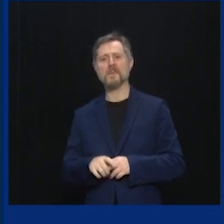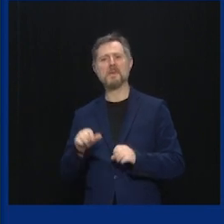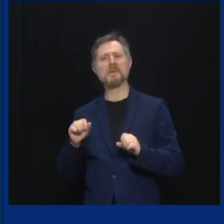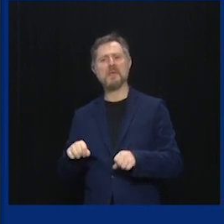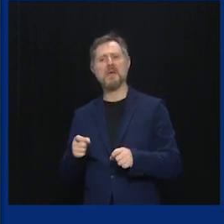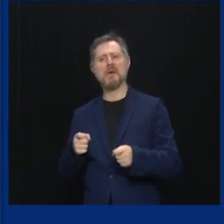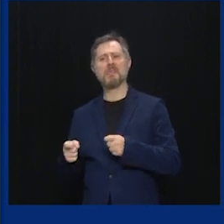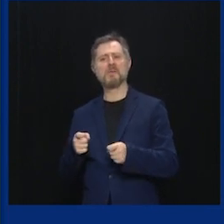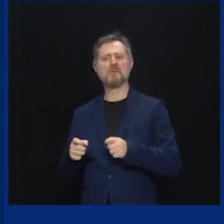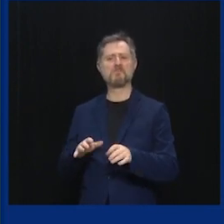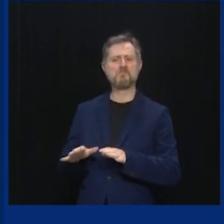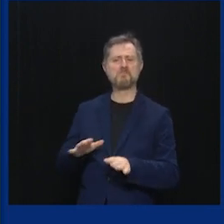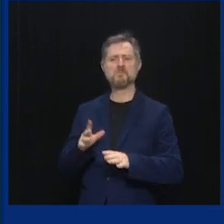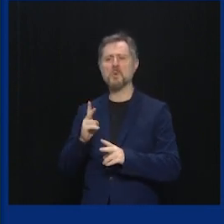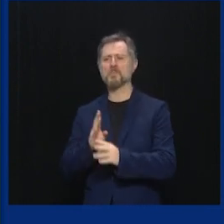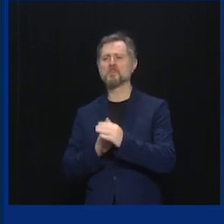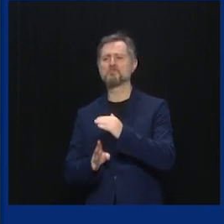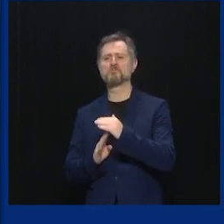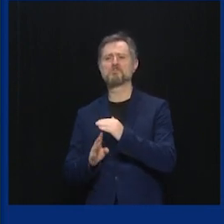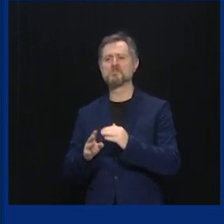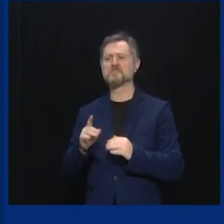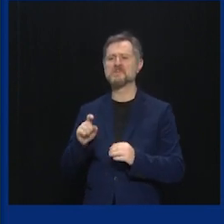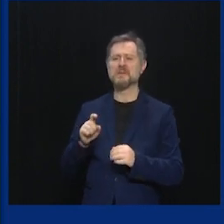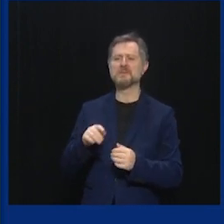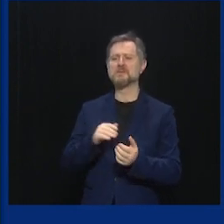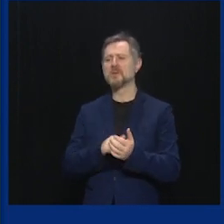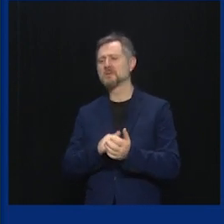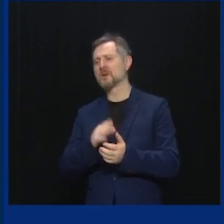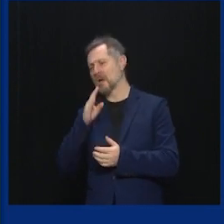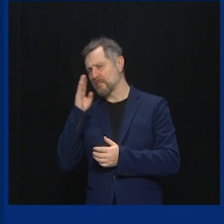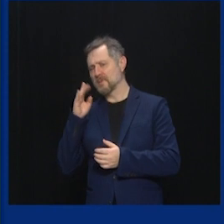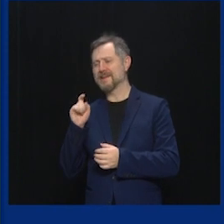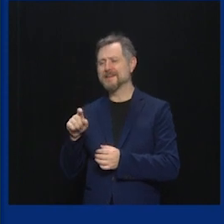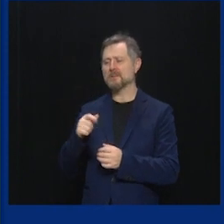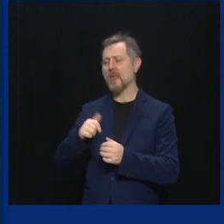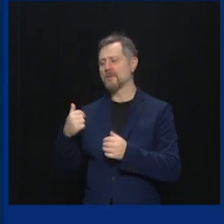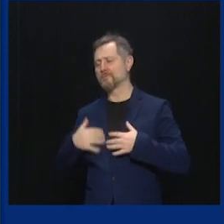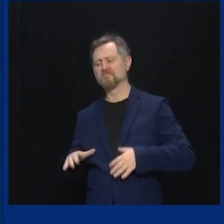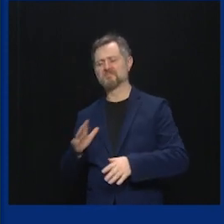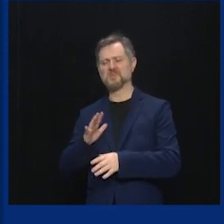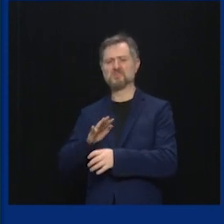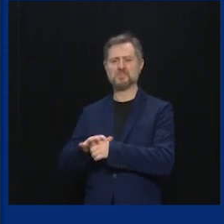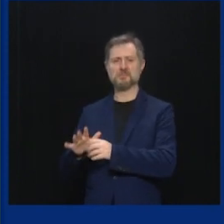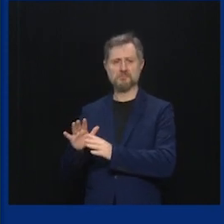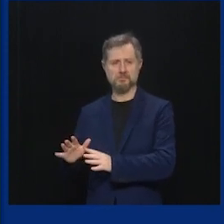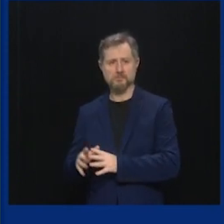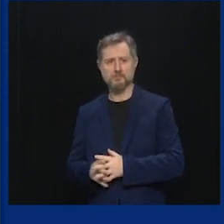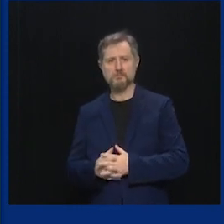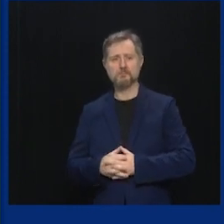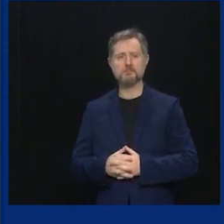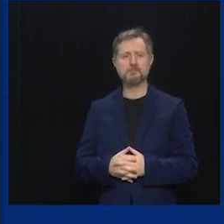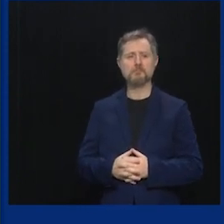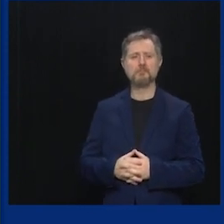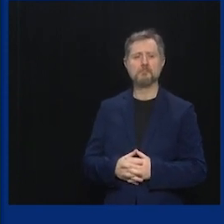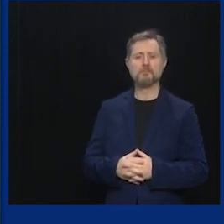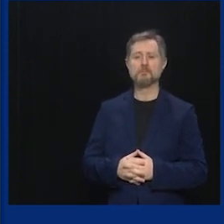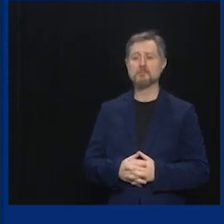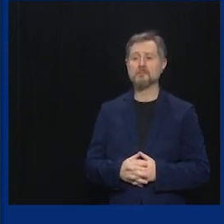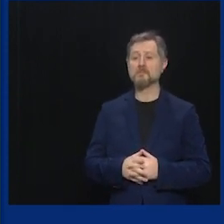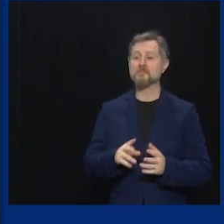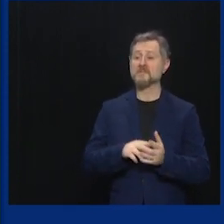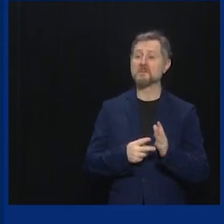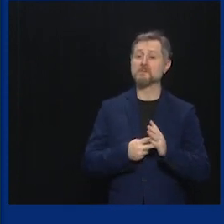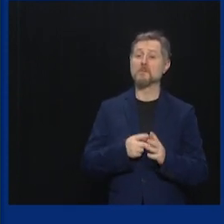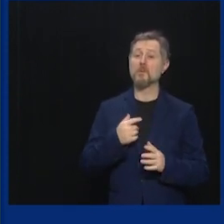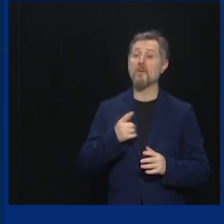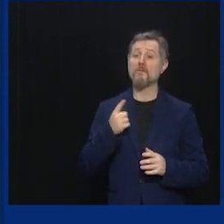the individuals who are seeking medical attention at a hospital. There's not a capacity issue there. So no broad stroke required for the